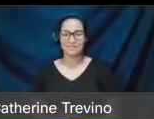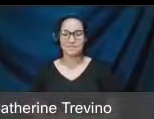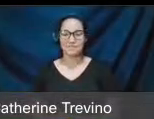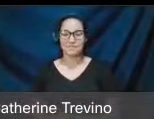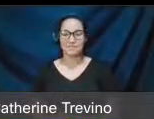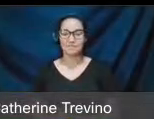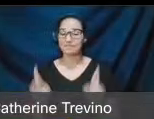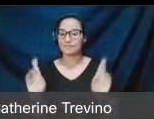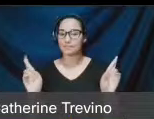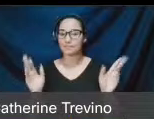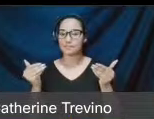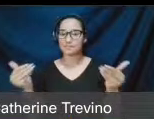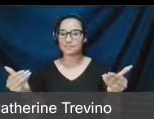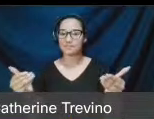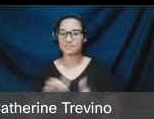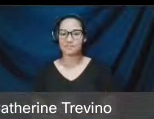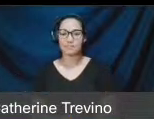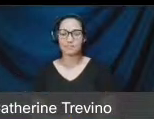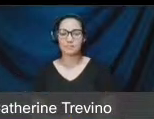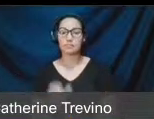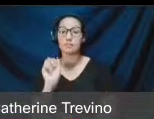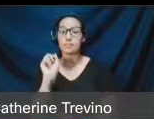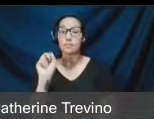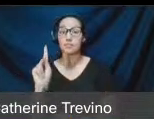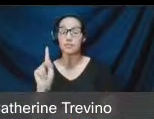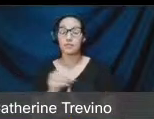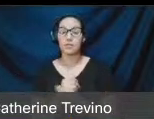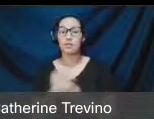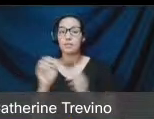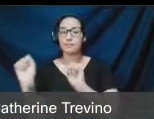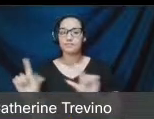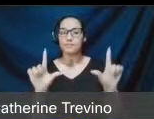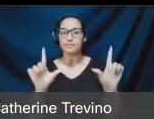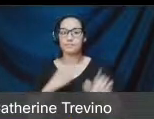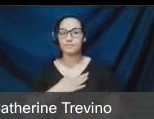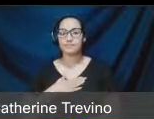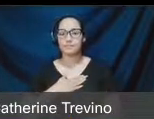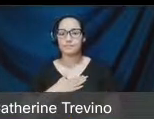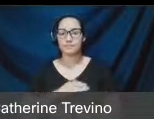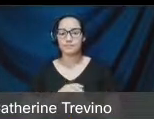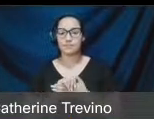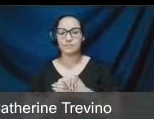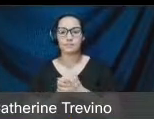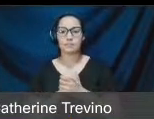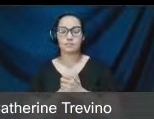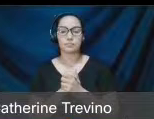Okay, we are ready to go. Okay, next slide, please.